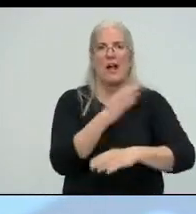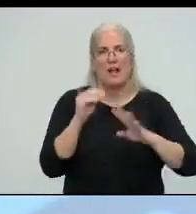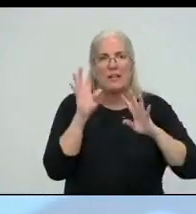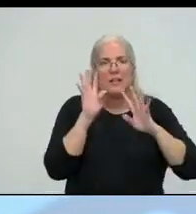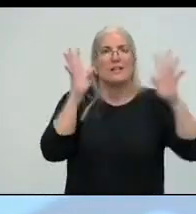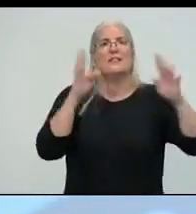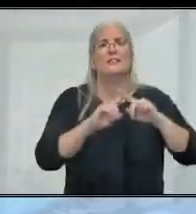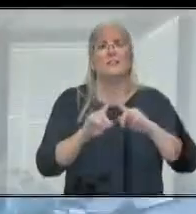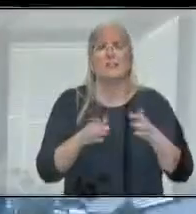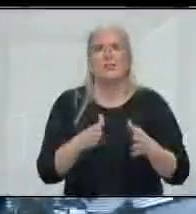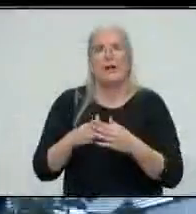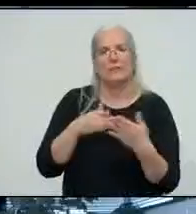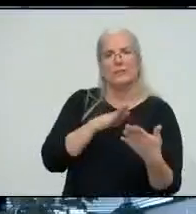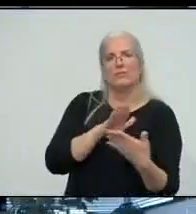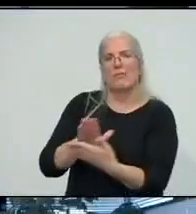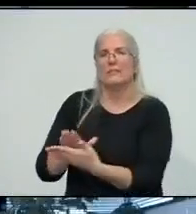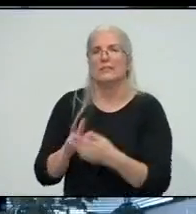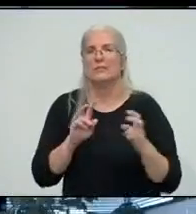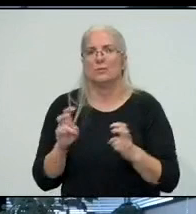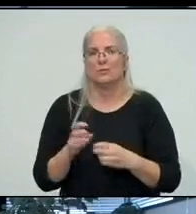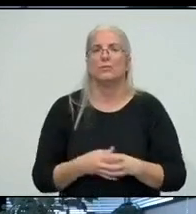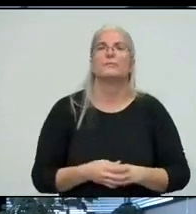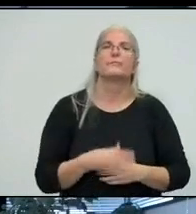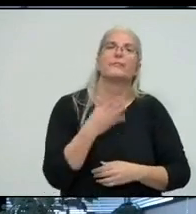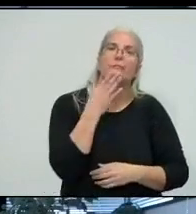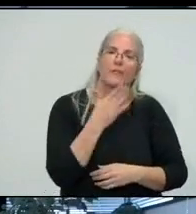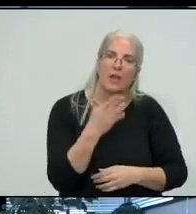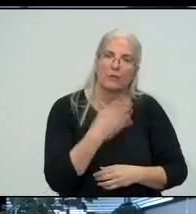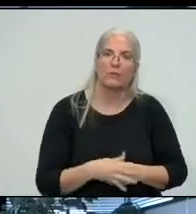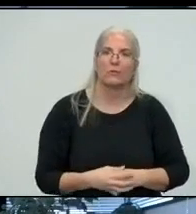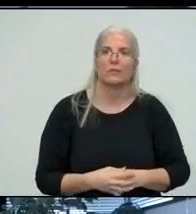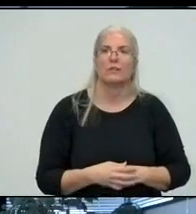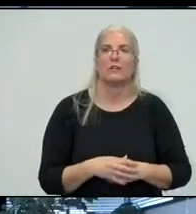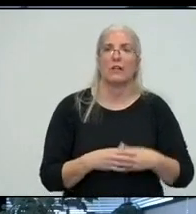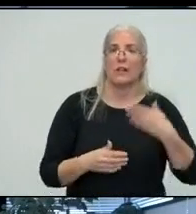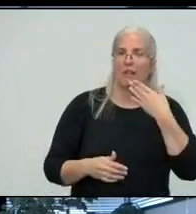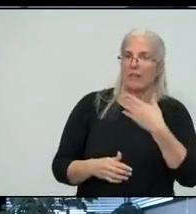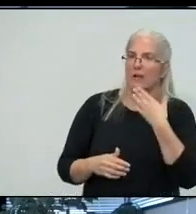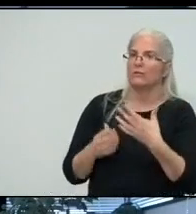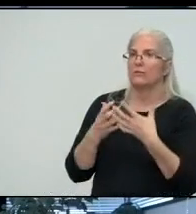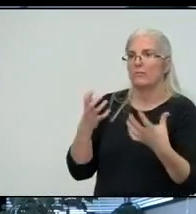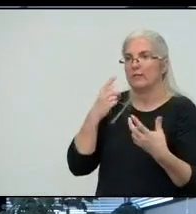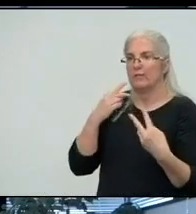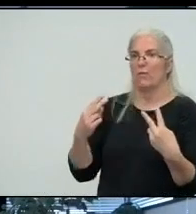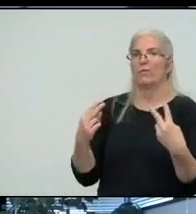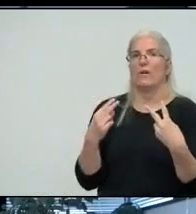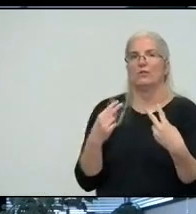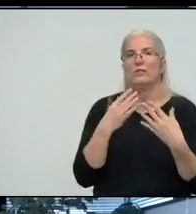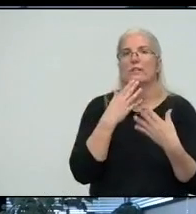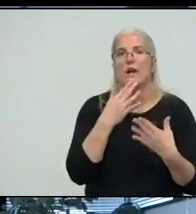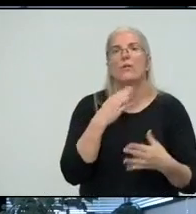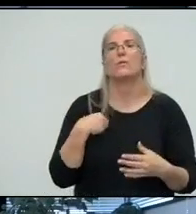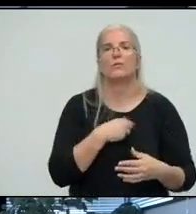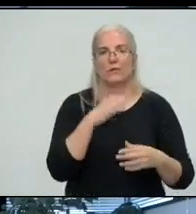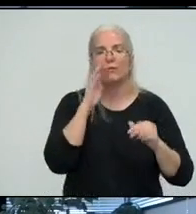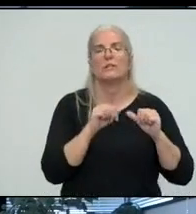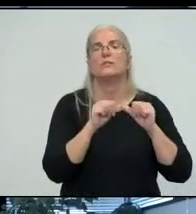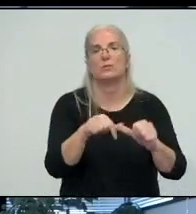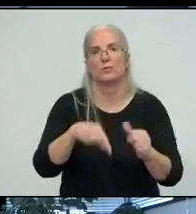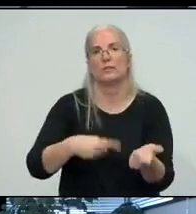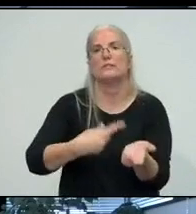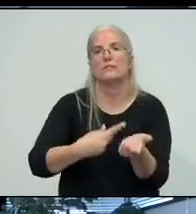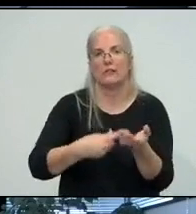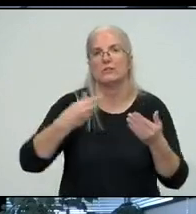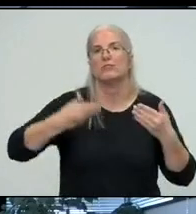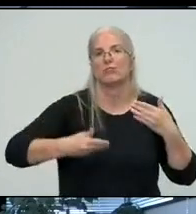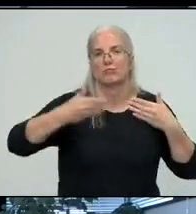needs. Great, yeah. thank you. Thank you so much. So thank you so much for tuning in today. We will continue this conversation, and the County of Santa Clara